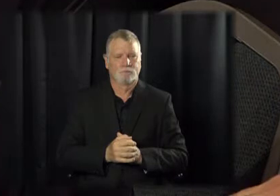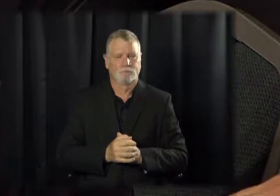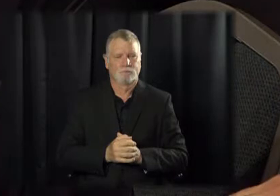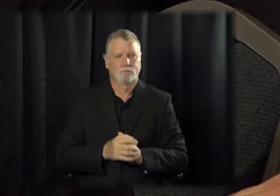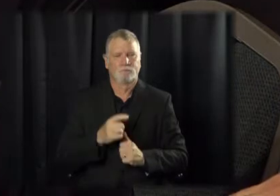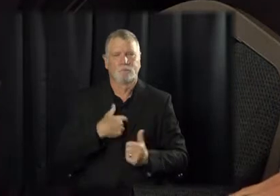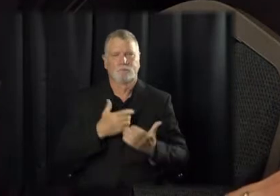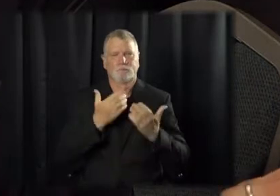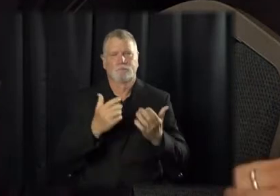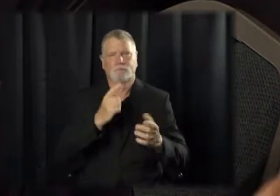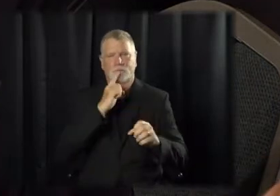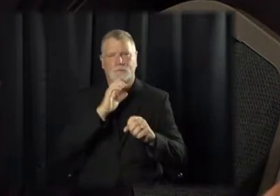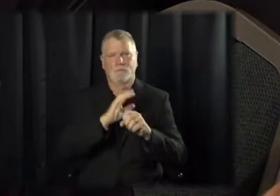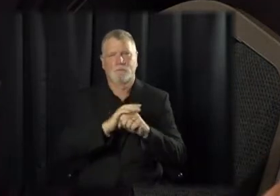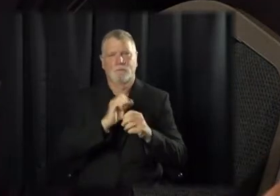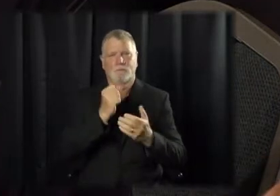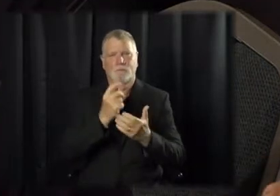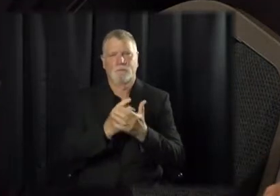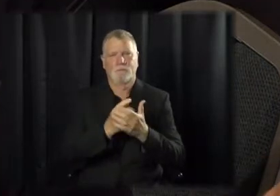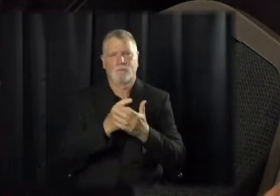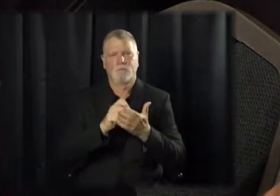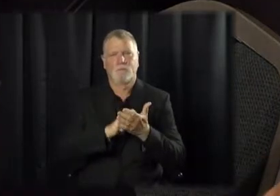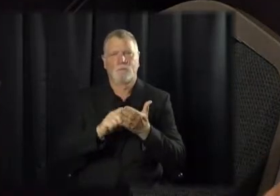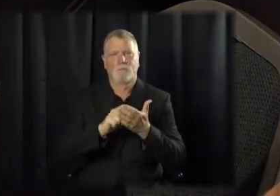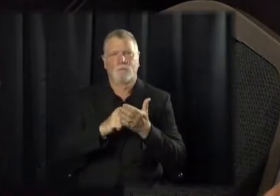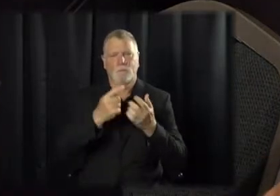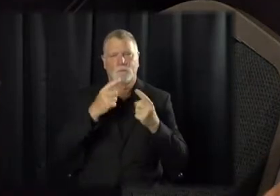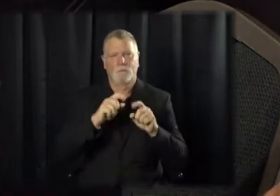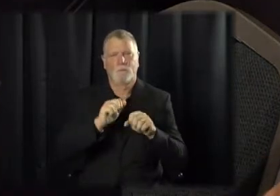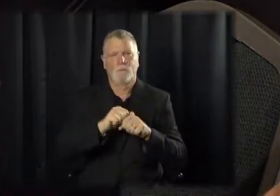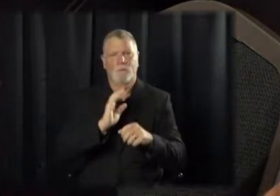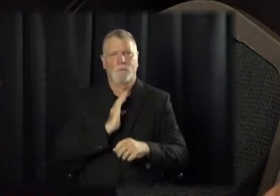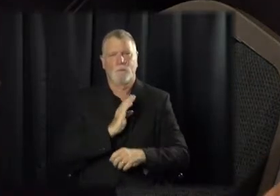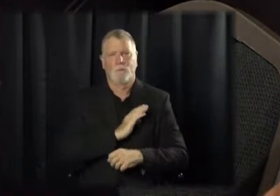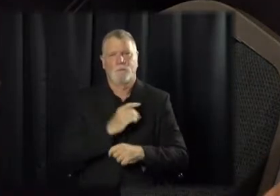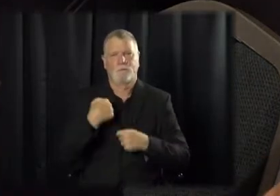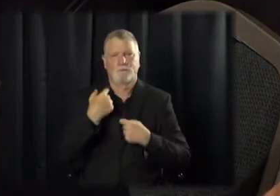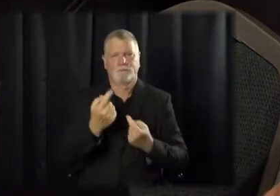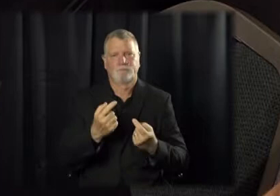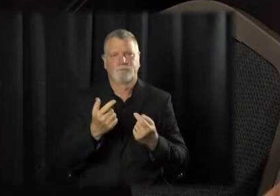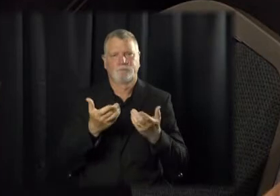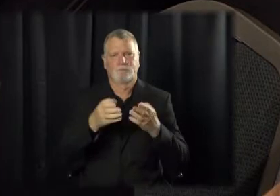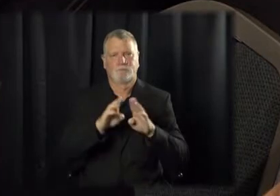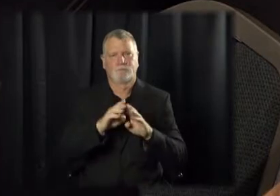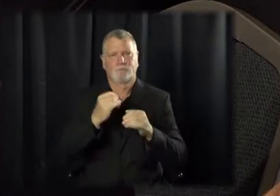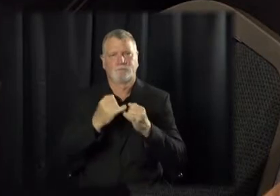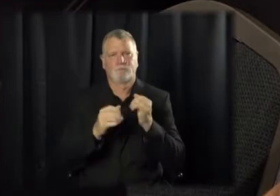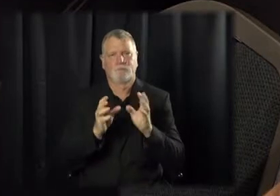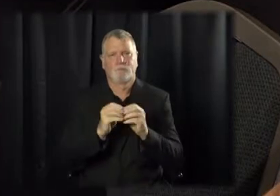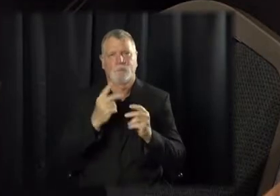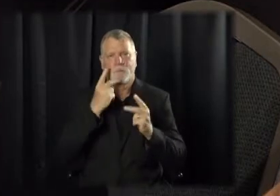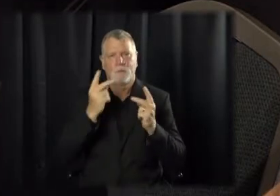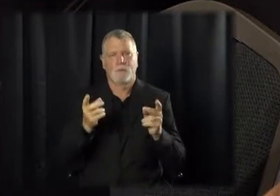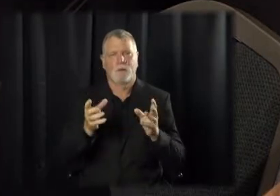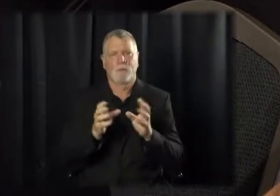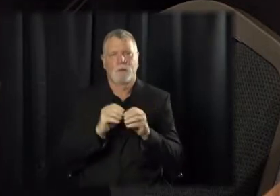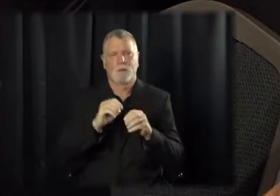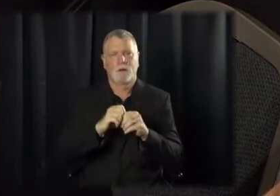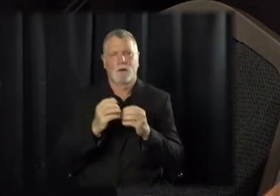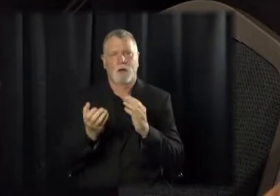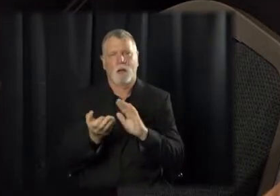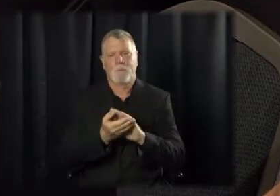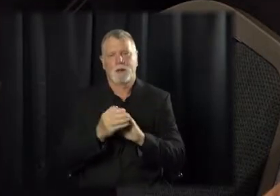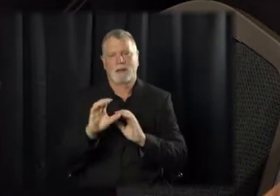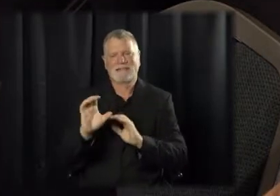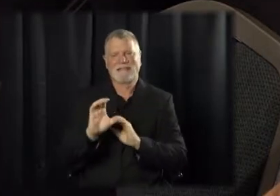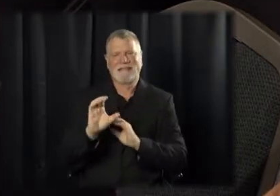I move to confirm and approve the unanimous written consents adopted by the board since the adjournment of the board's last public meeting, which are listed in Appendix C